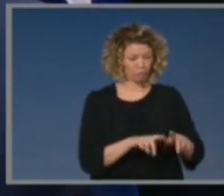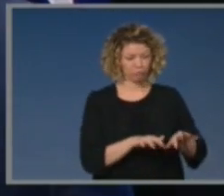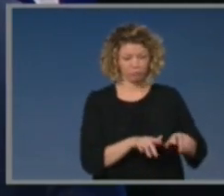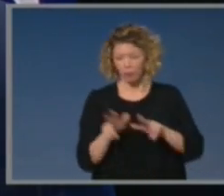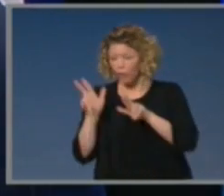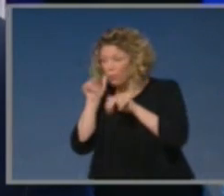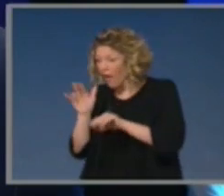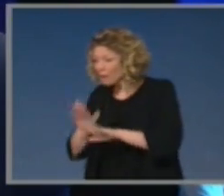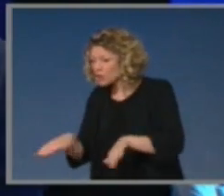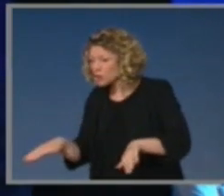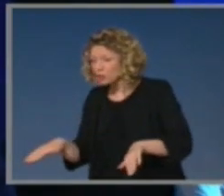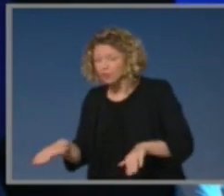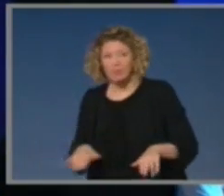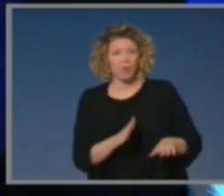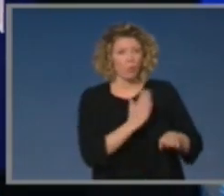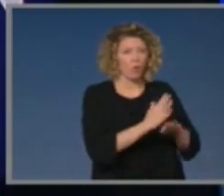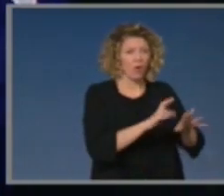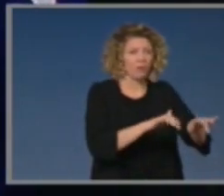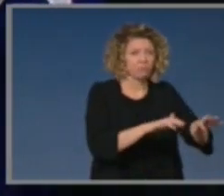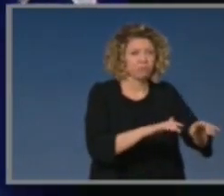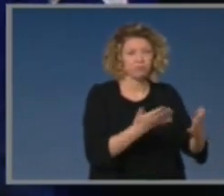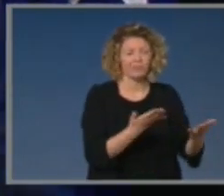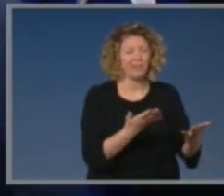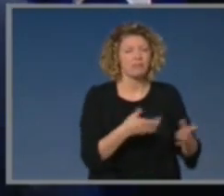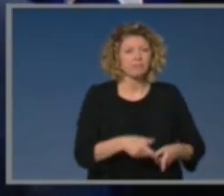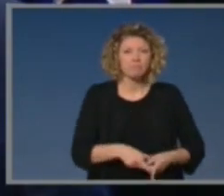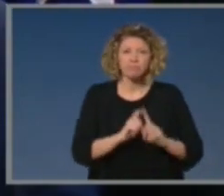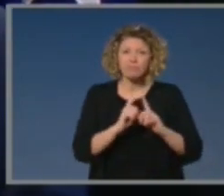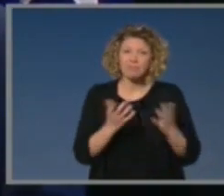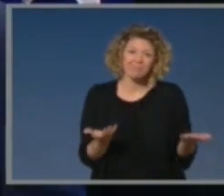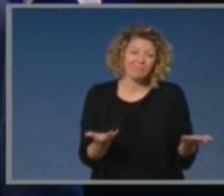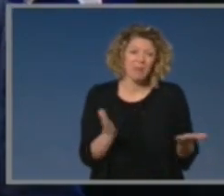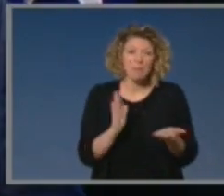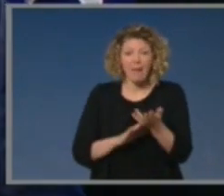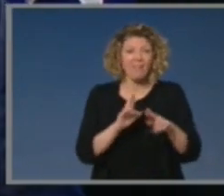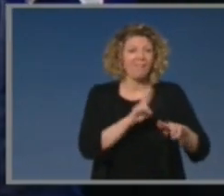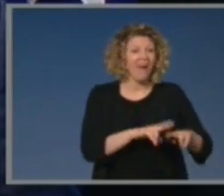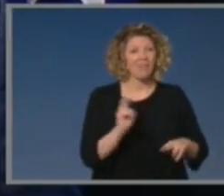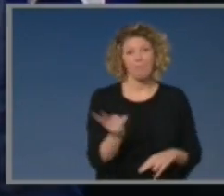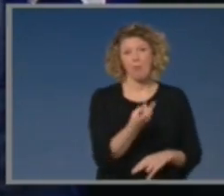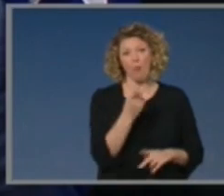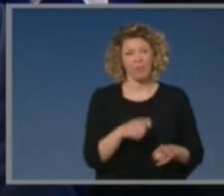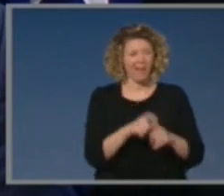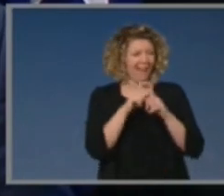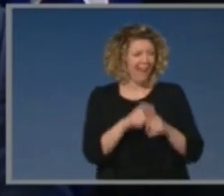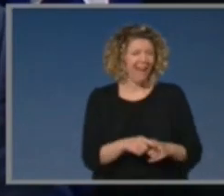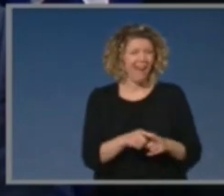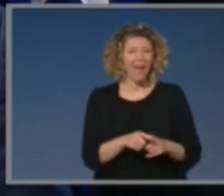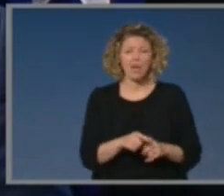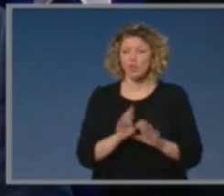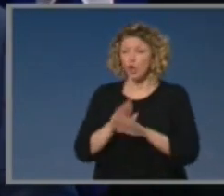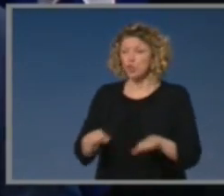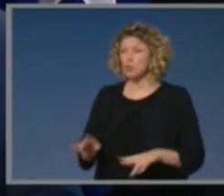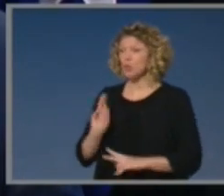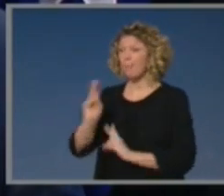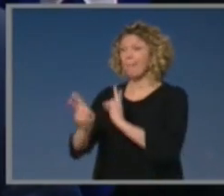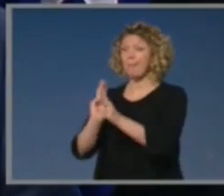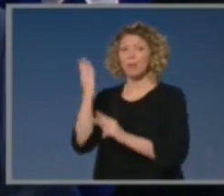not an easy job, whether your mum or dad, doesn't matter either. It does impact on the productivity. So kids going back to school